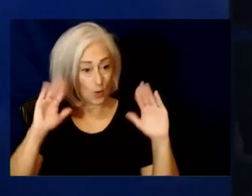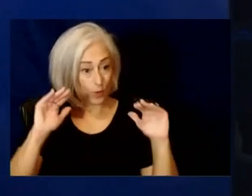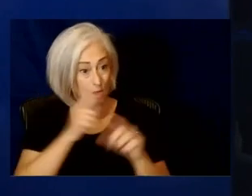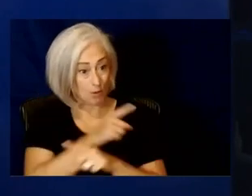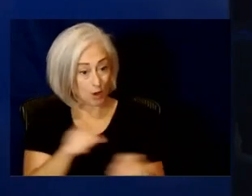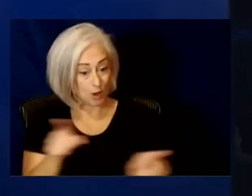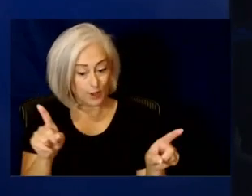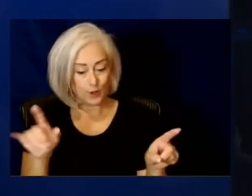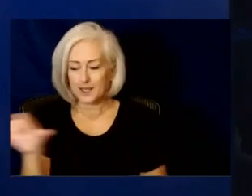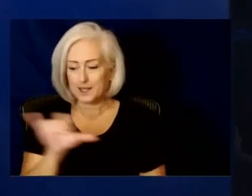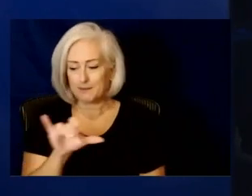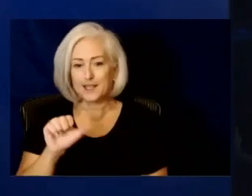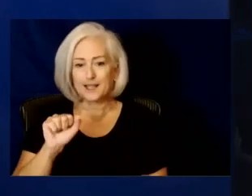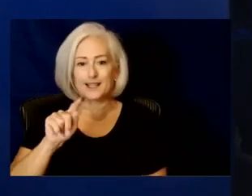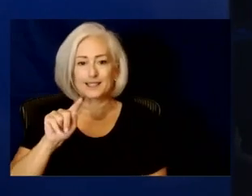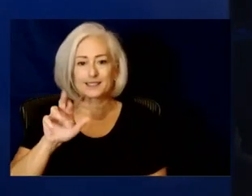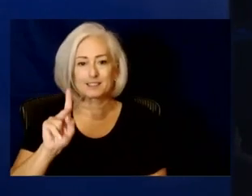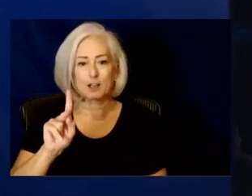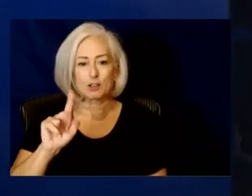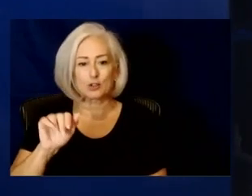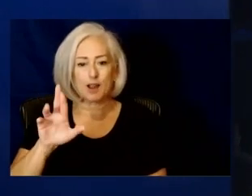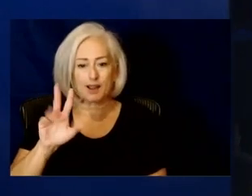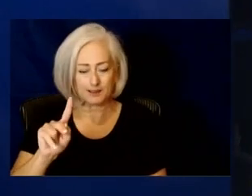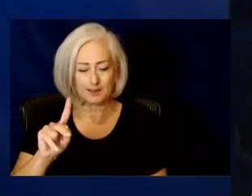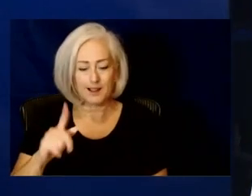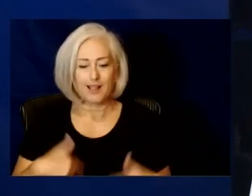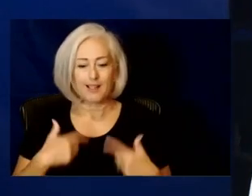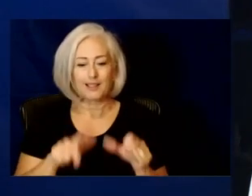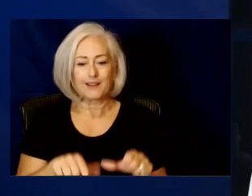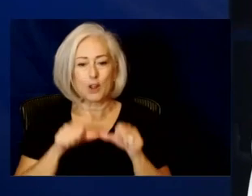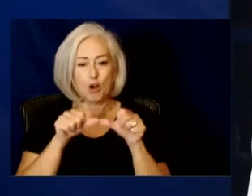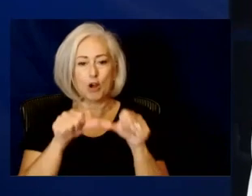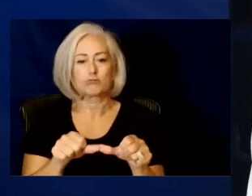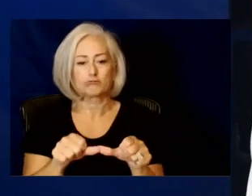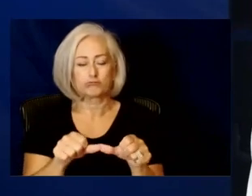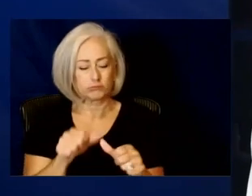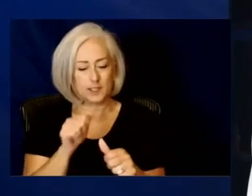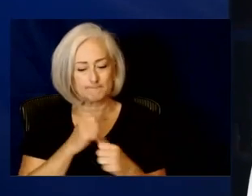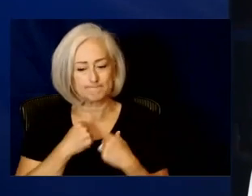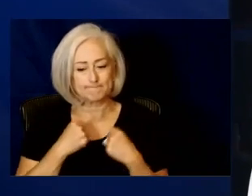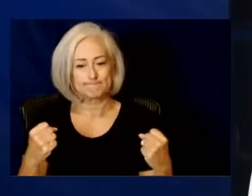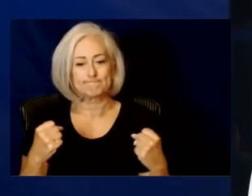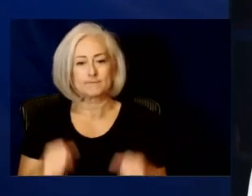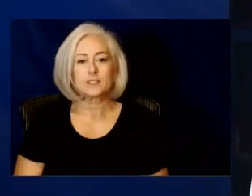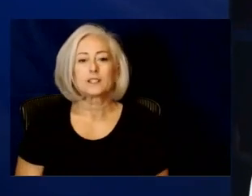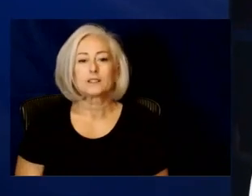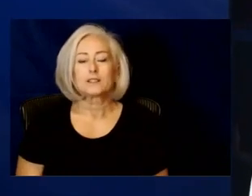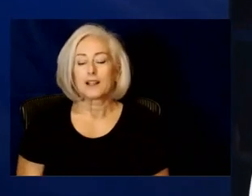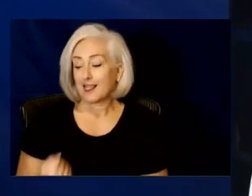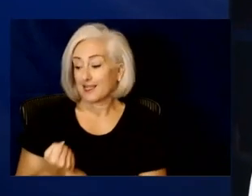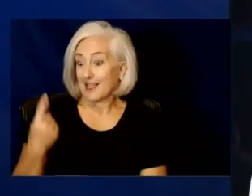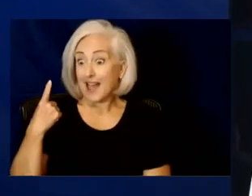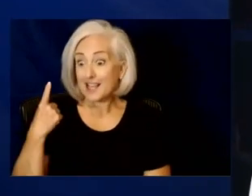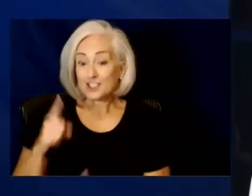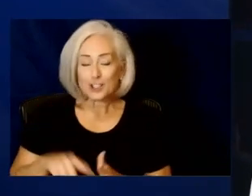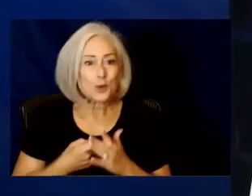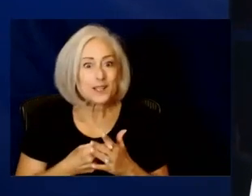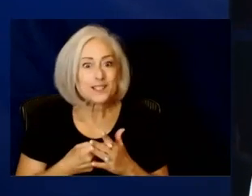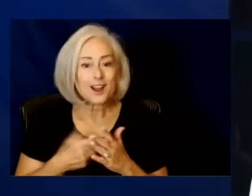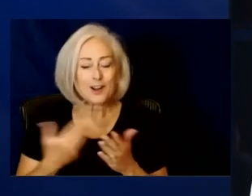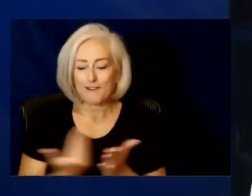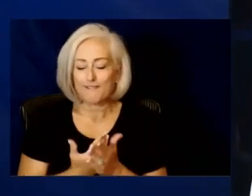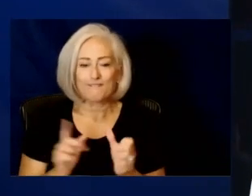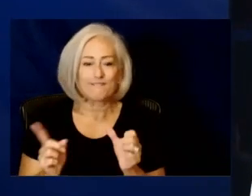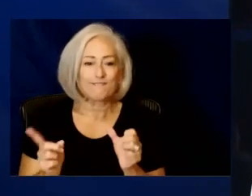Trek and live long and prosper. Hey, tomorrow, it's been a year since we debuted the very first Open Mics with Dr. Stites. We're going to take you